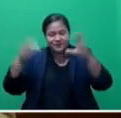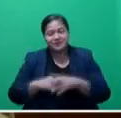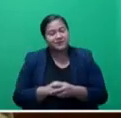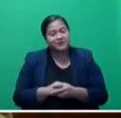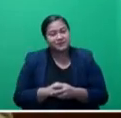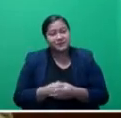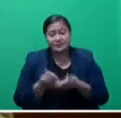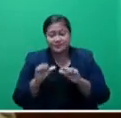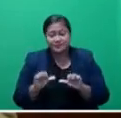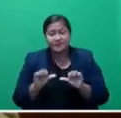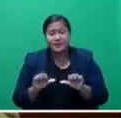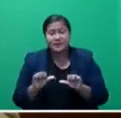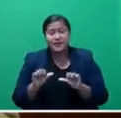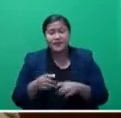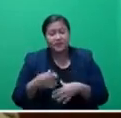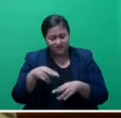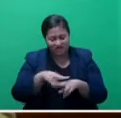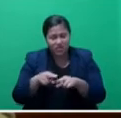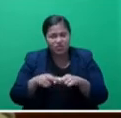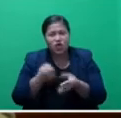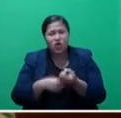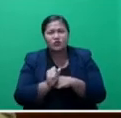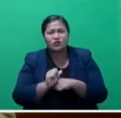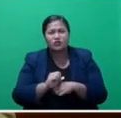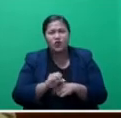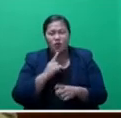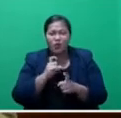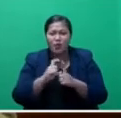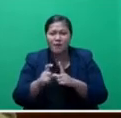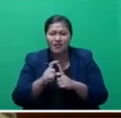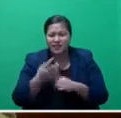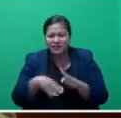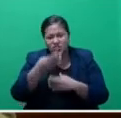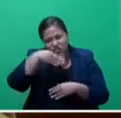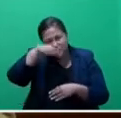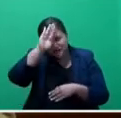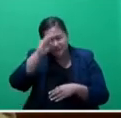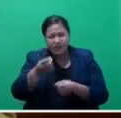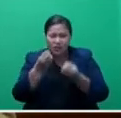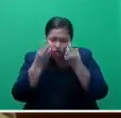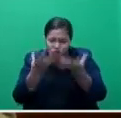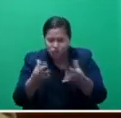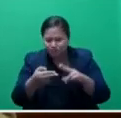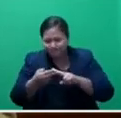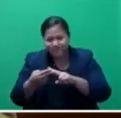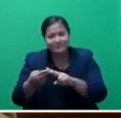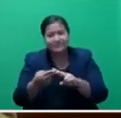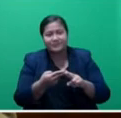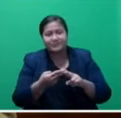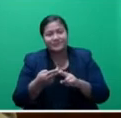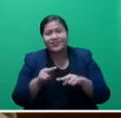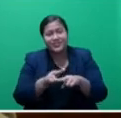of Fiji, who is also the Commander-in-Chief, symbolizes the unity of the nation, and I believe this is the best tribute